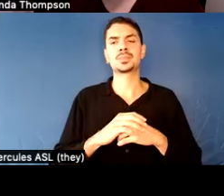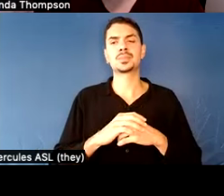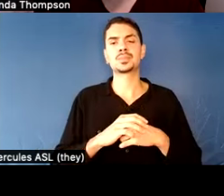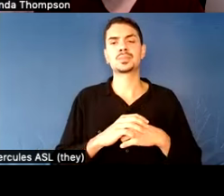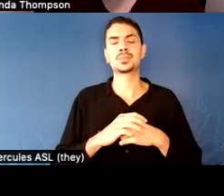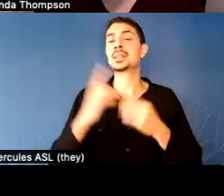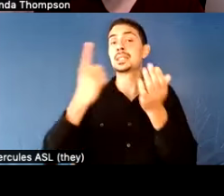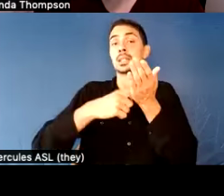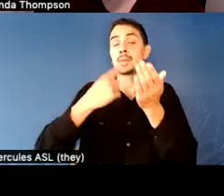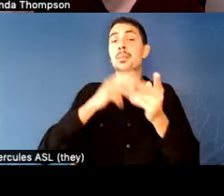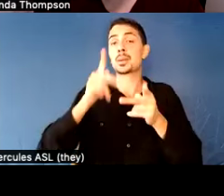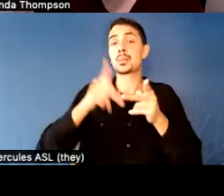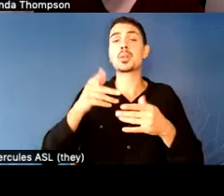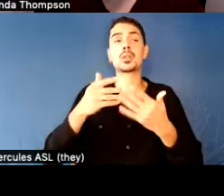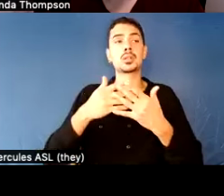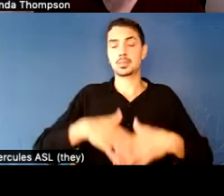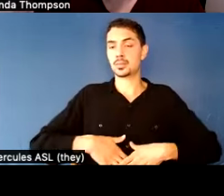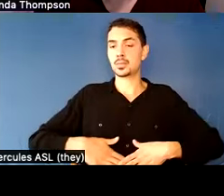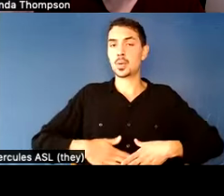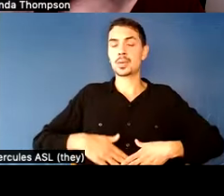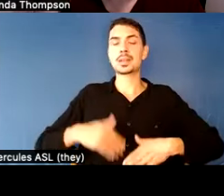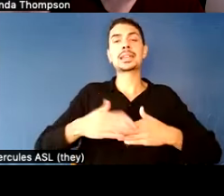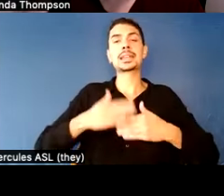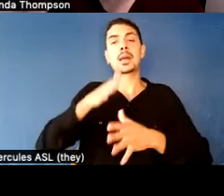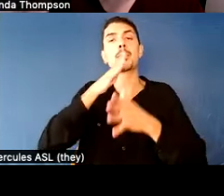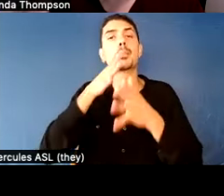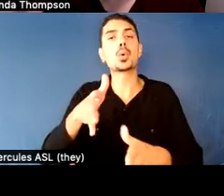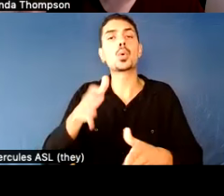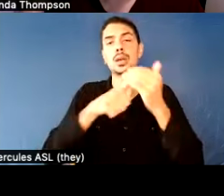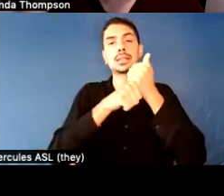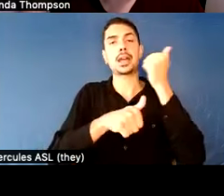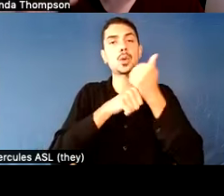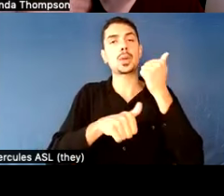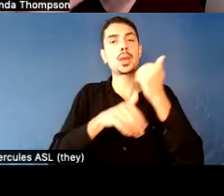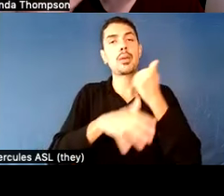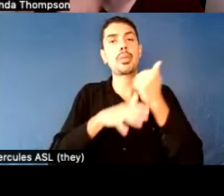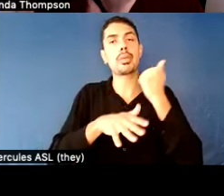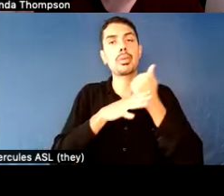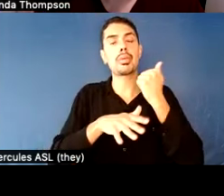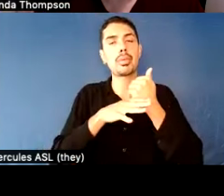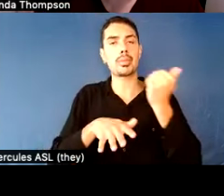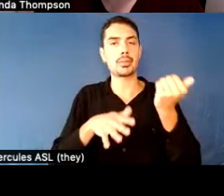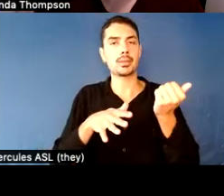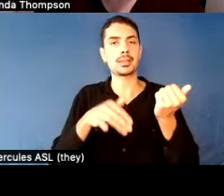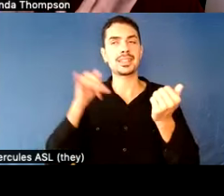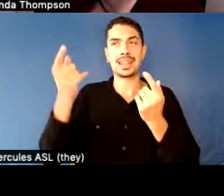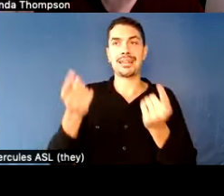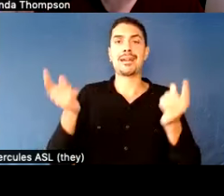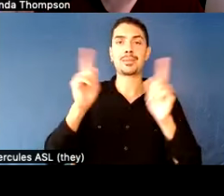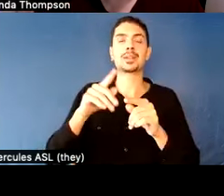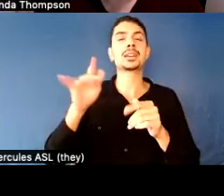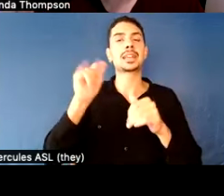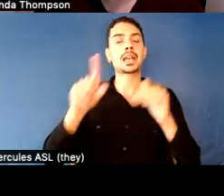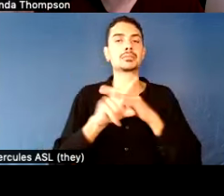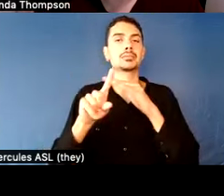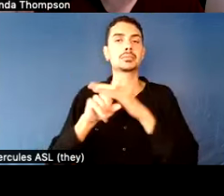by vomiting or diarrhea is another thing. When they hear troubling news or something has happened, it can manifest in their